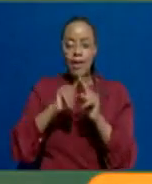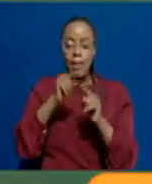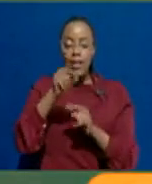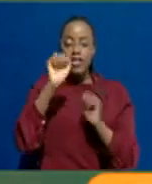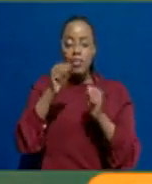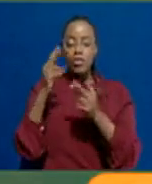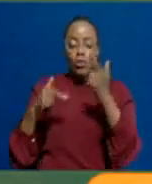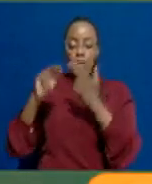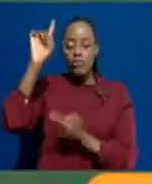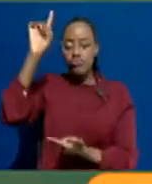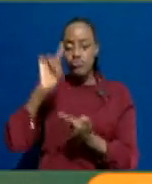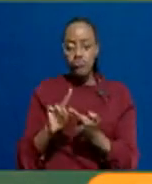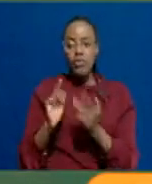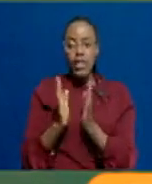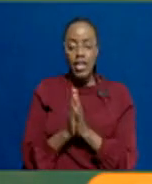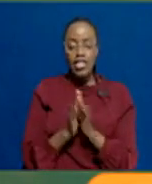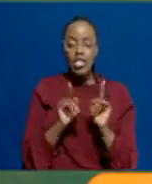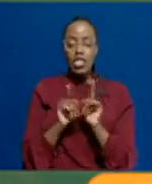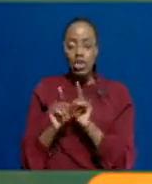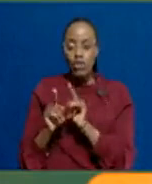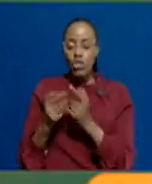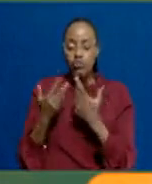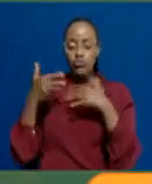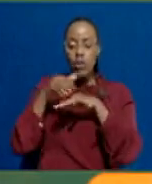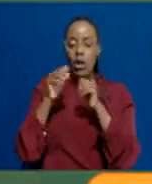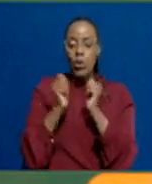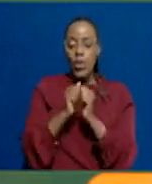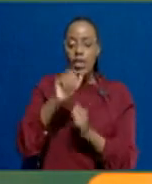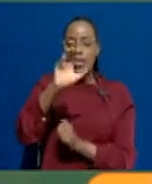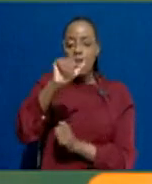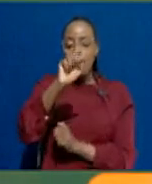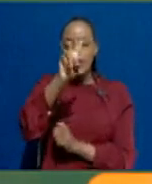be revised downwards to blend with cassava and maize.